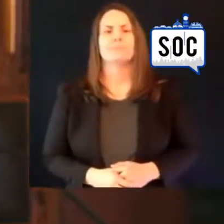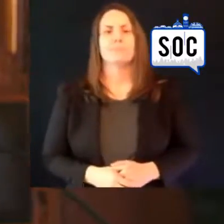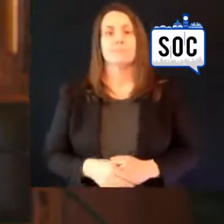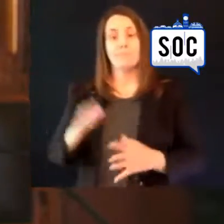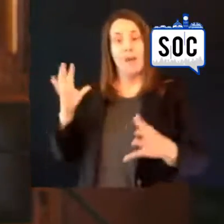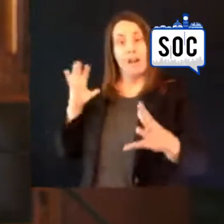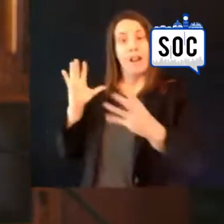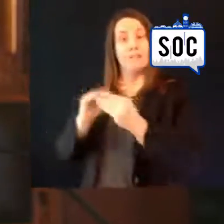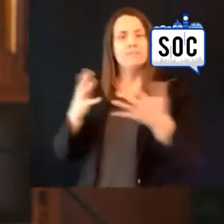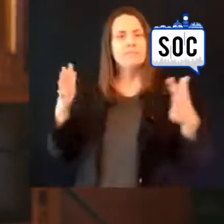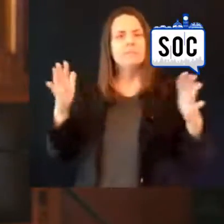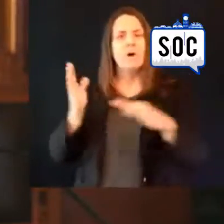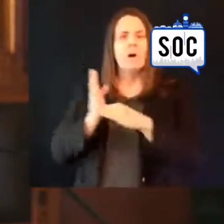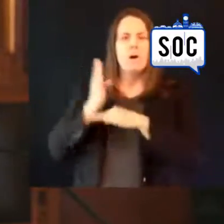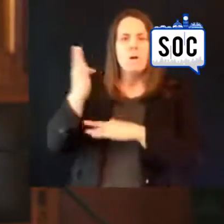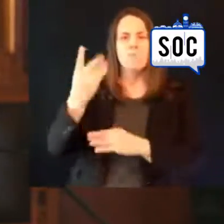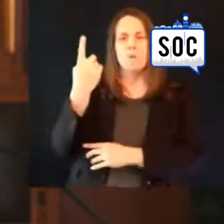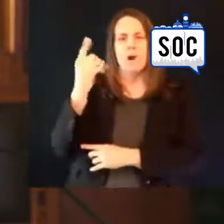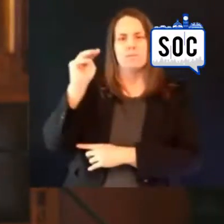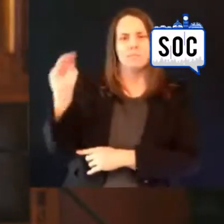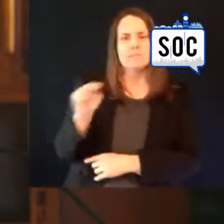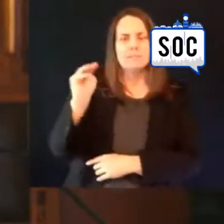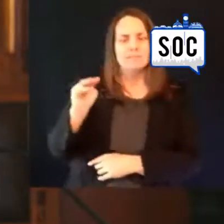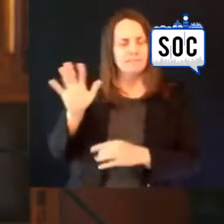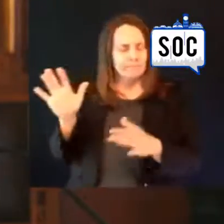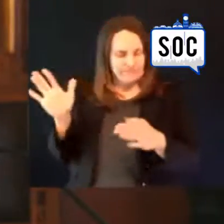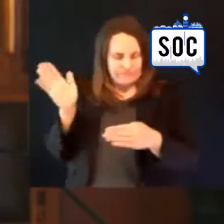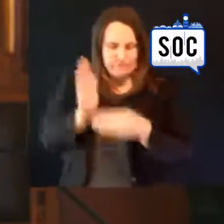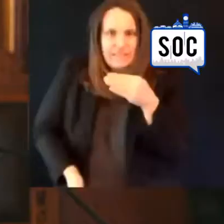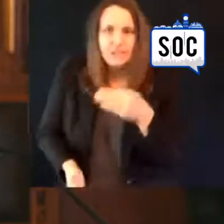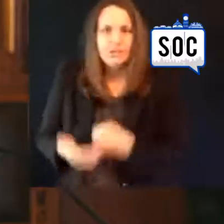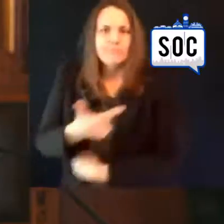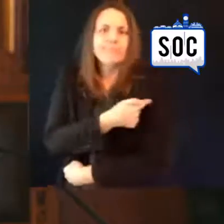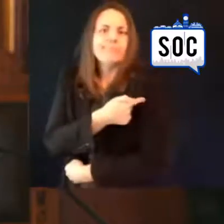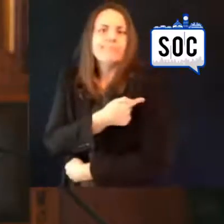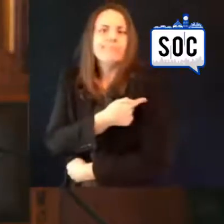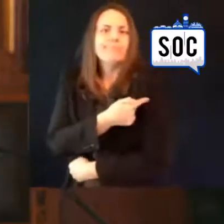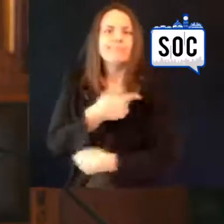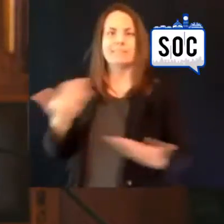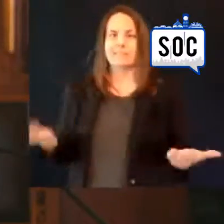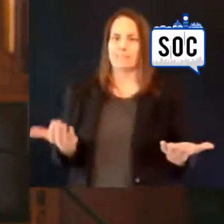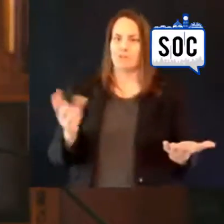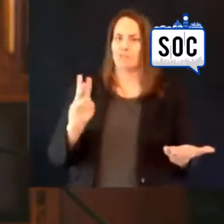completed their vaccine series. To be exact,